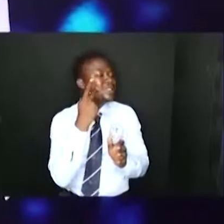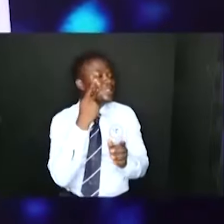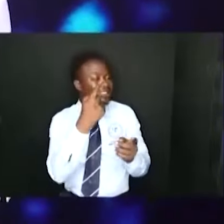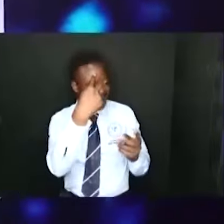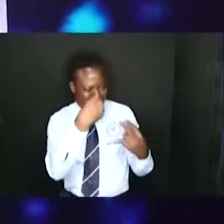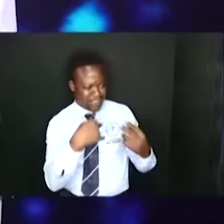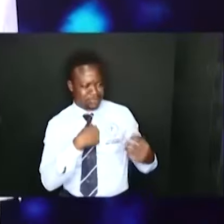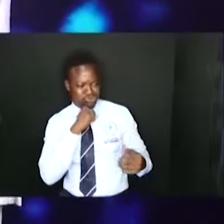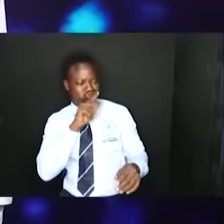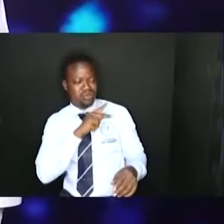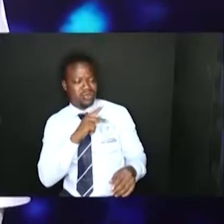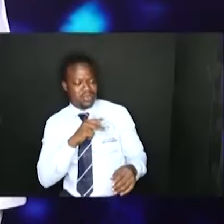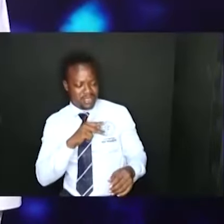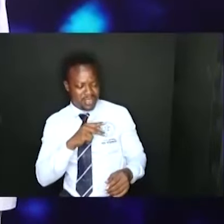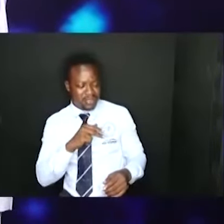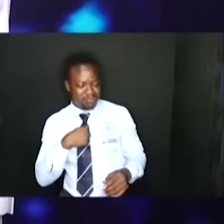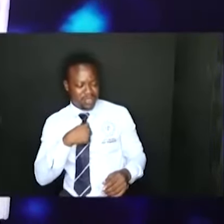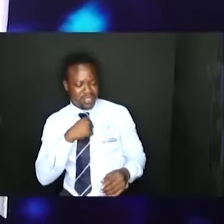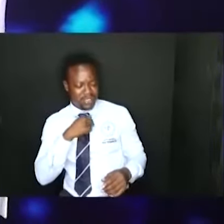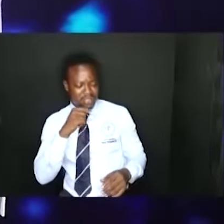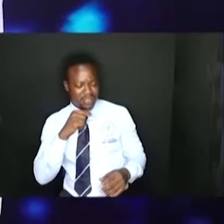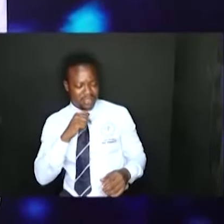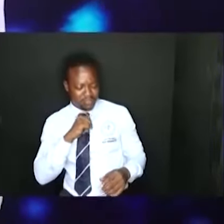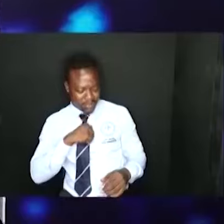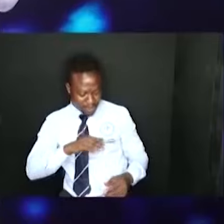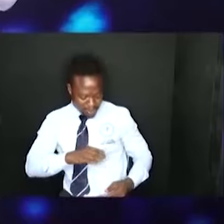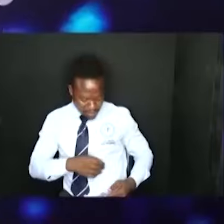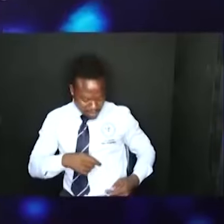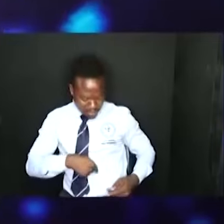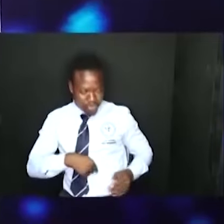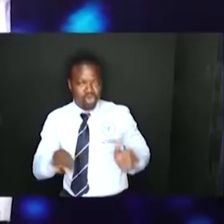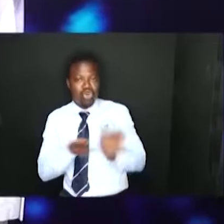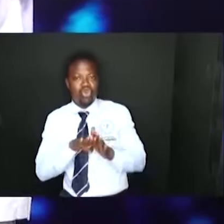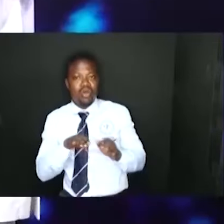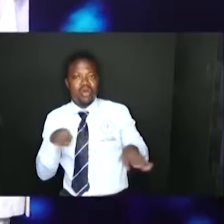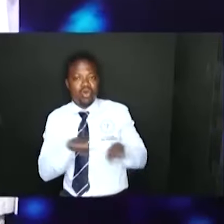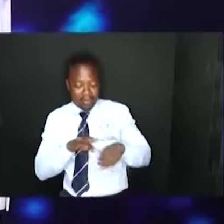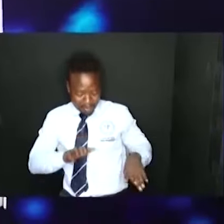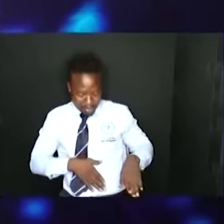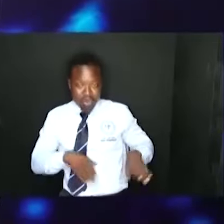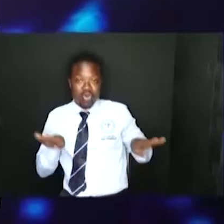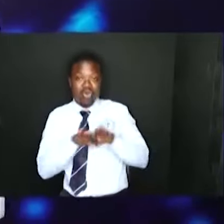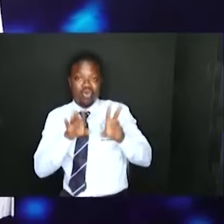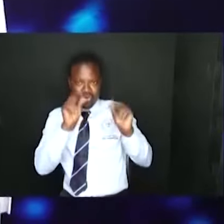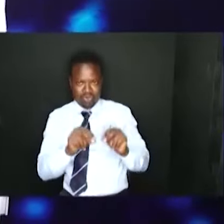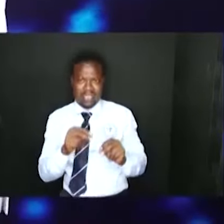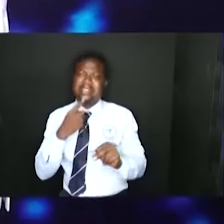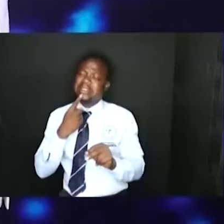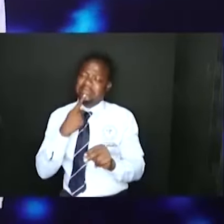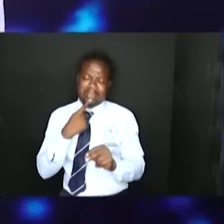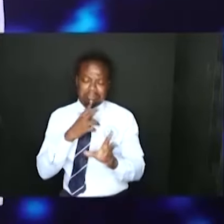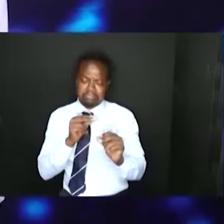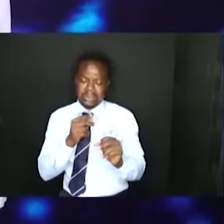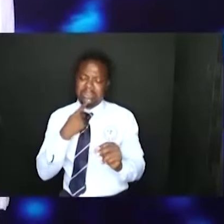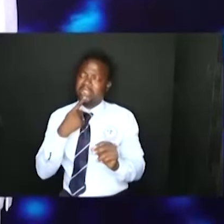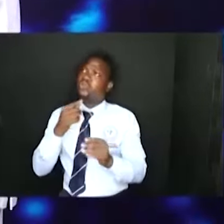at all. Mami obabeni na peni na ehu se me nso menye boni there be wankasa akura. No, give me a son. Mami obabeni. And